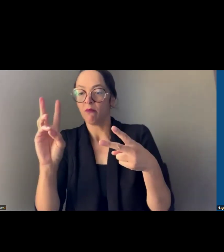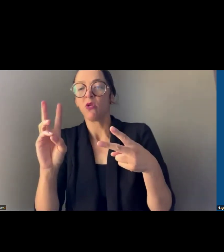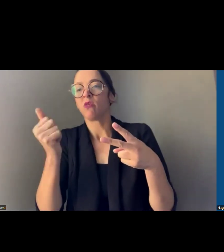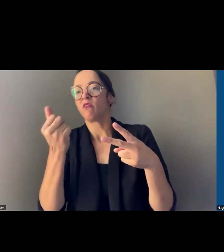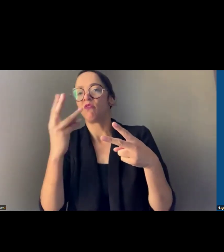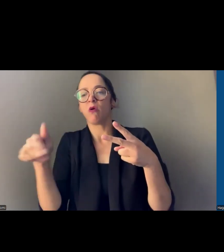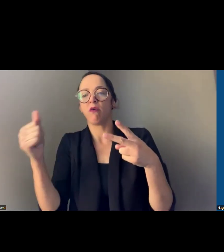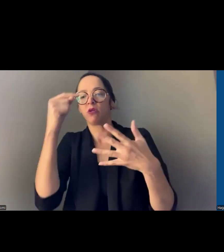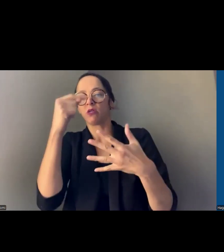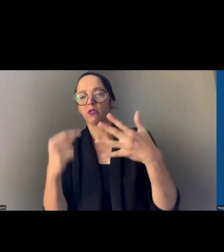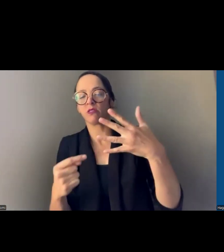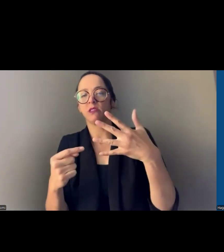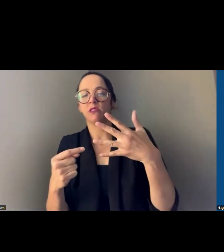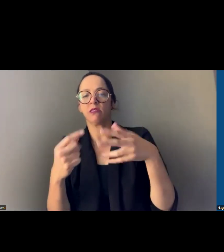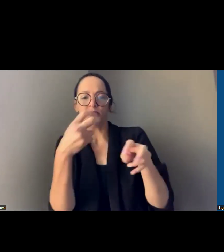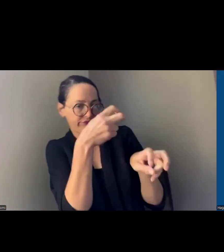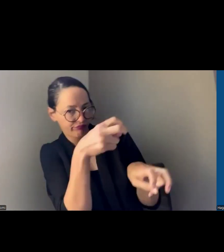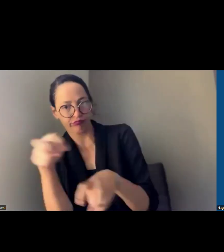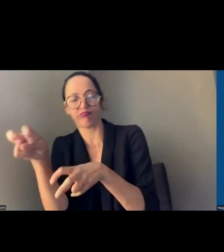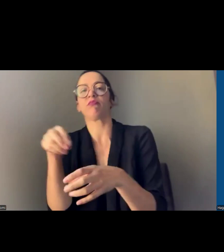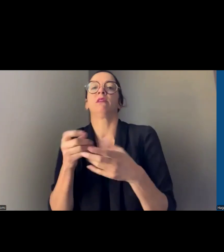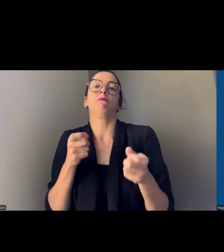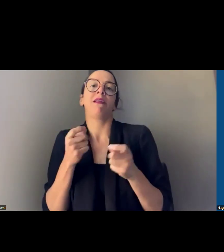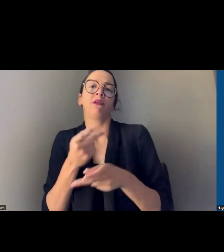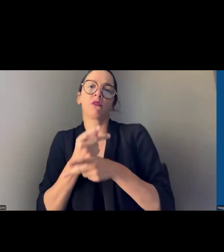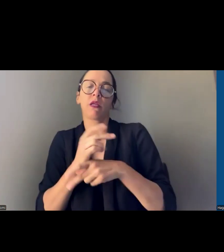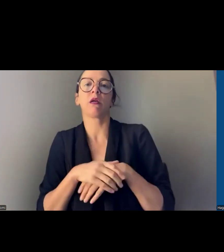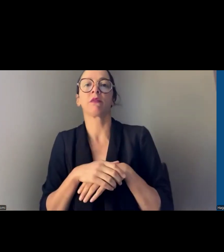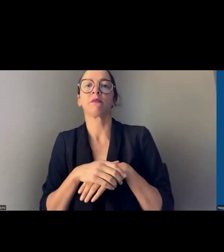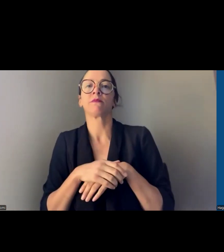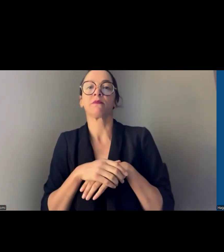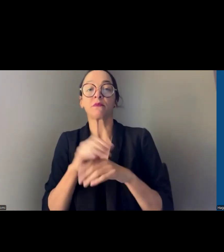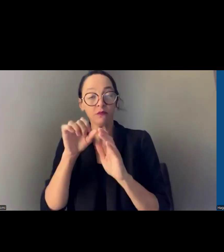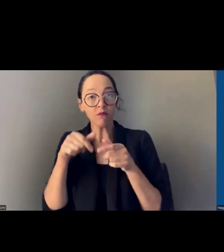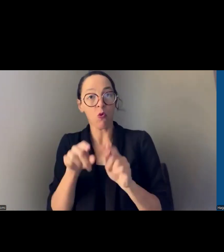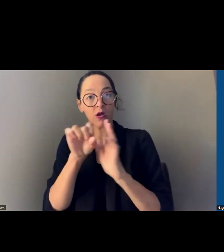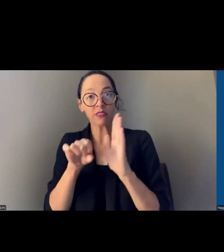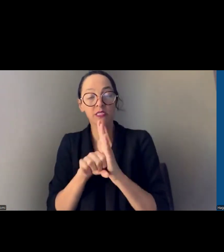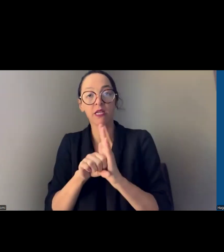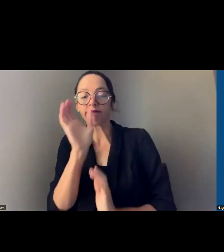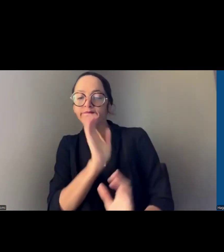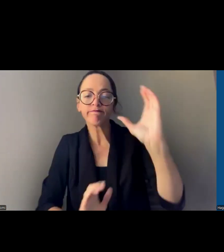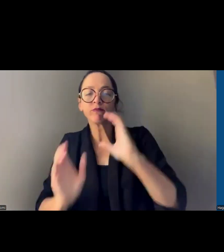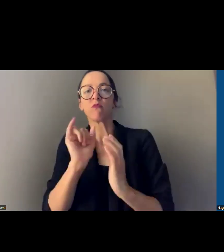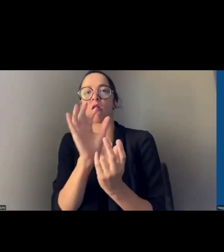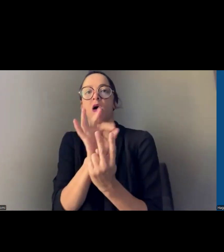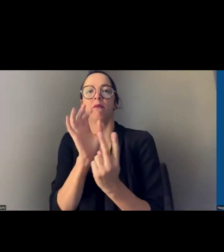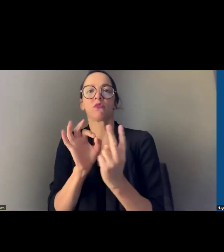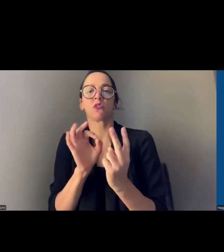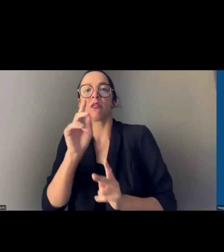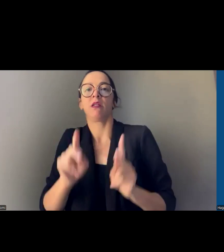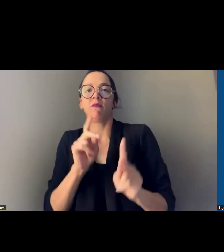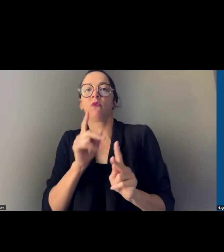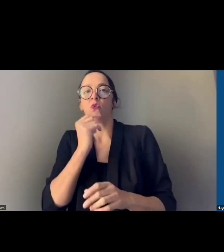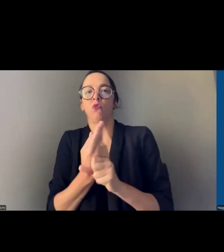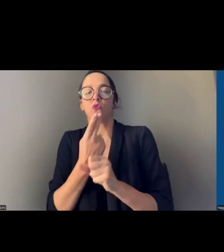And as the state is exploring that option, because the individuals using those waivers have pretty high needs and are really